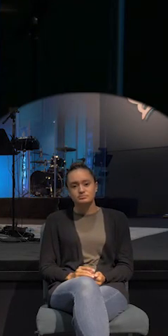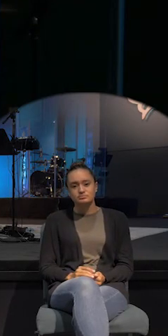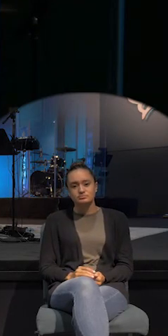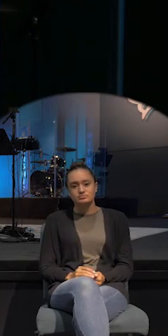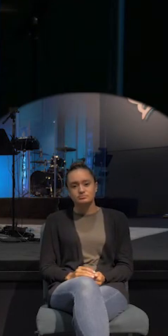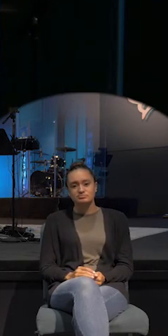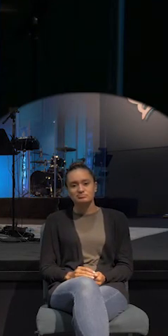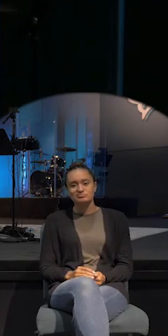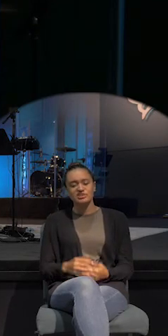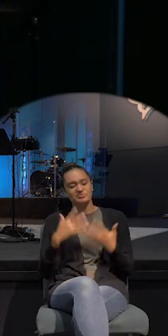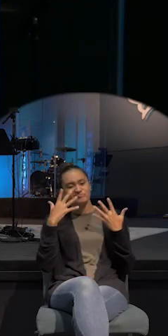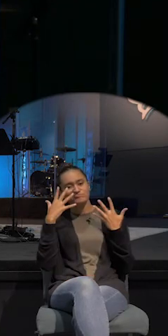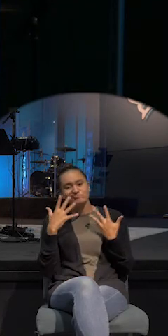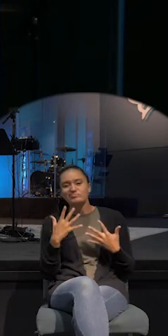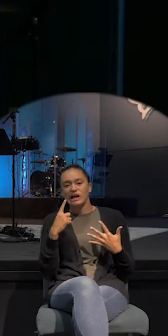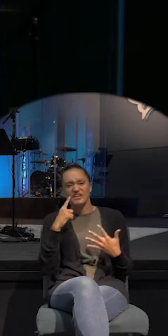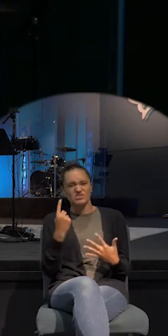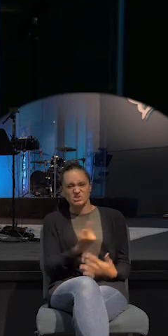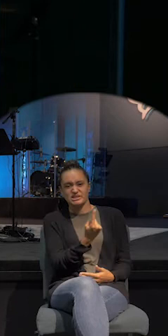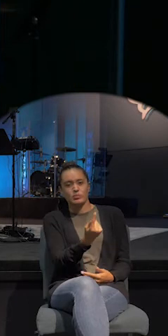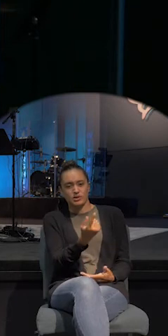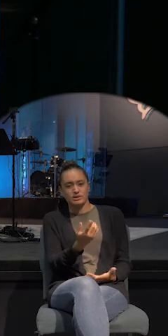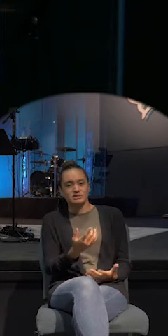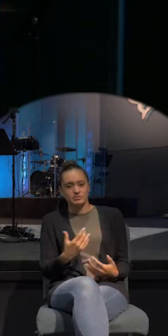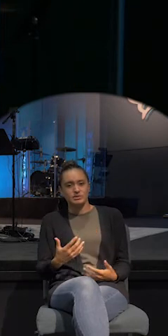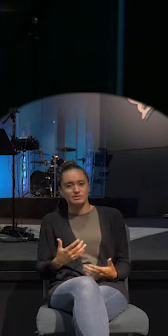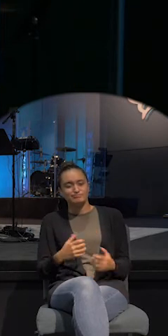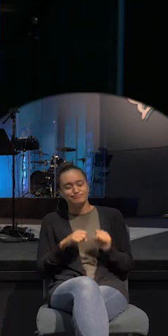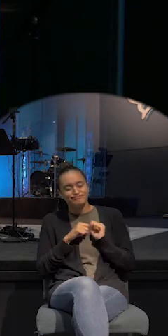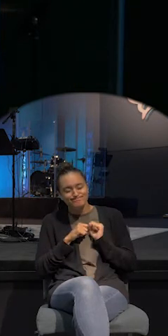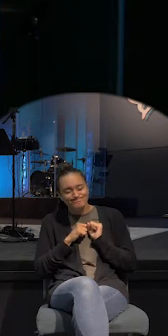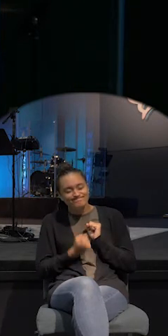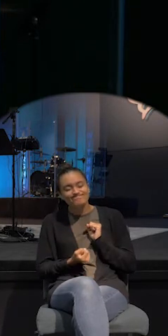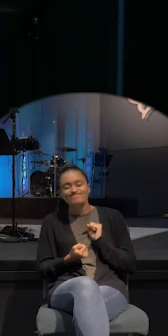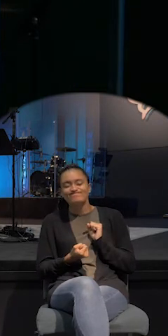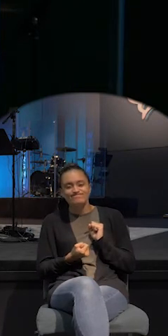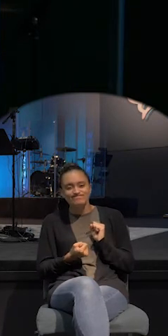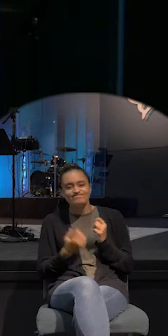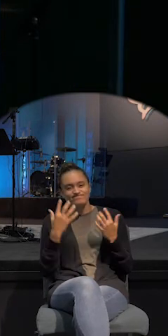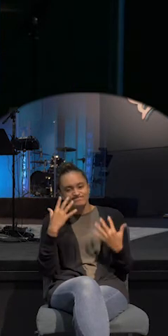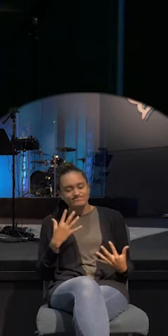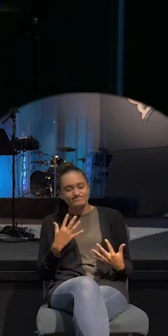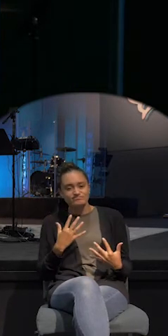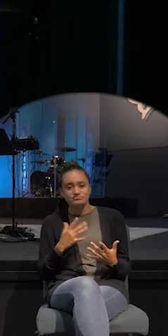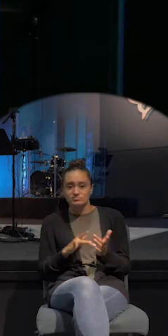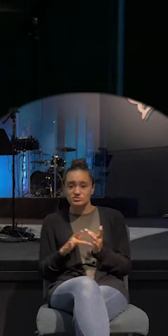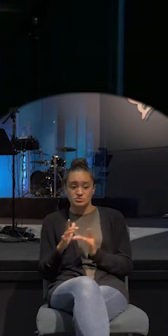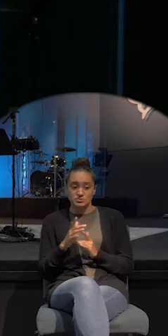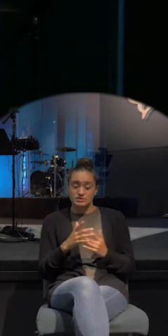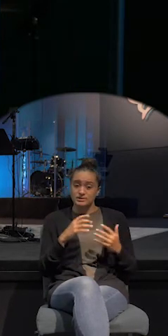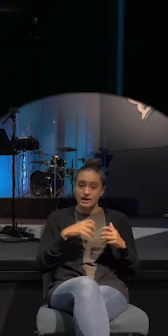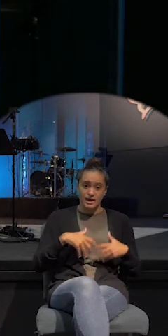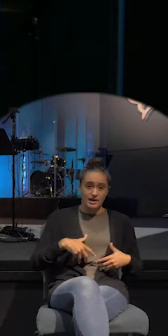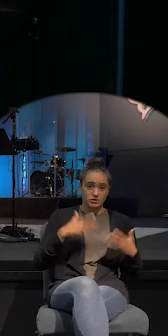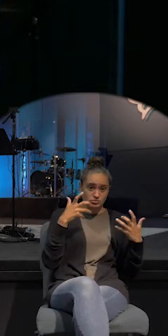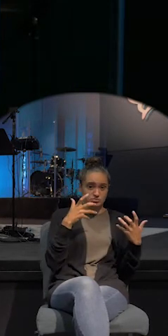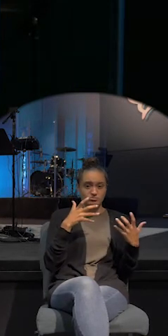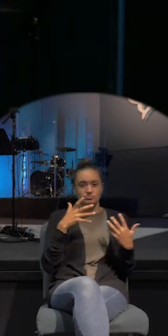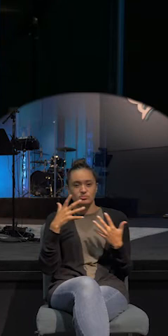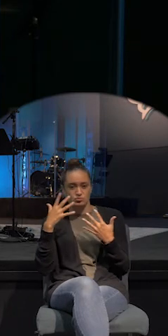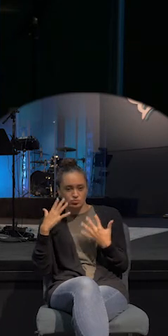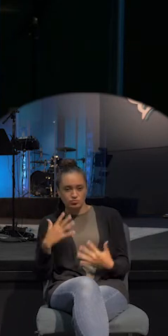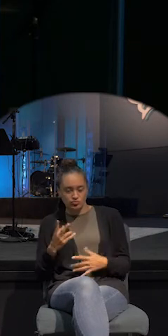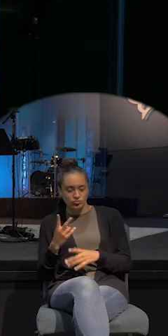To sorrow at someone, to be anguished. He was angry and he was